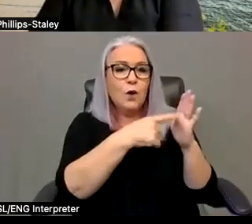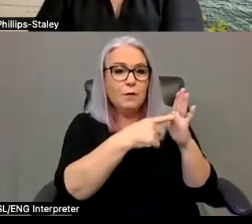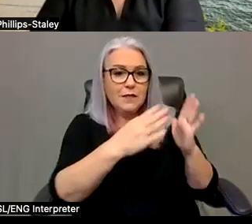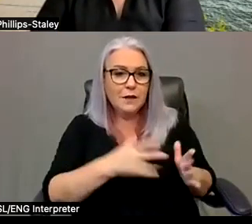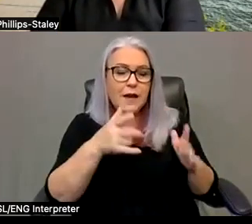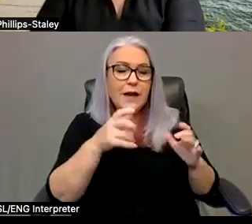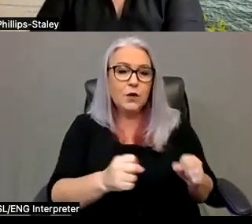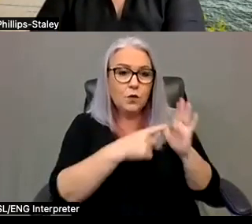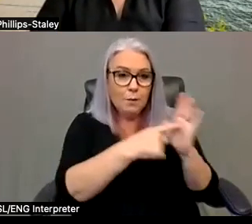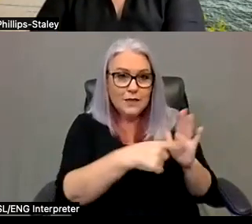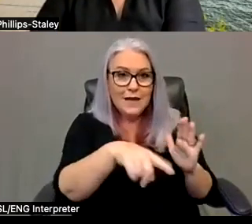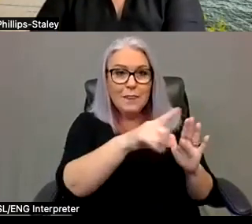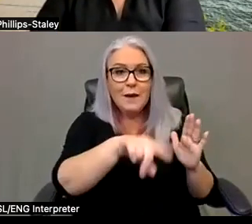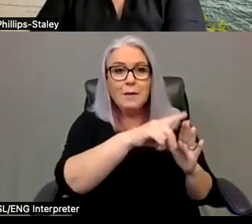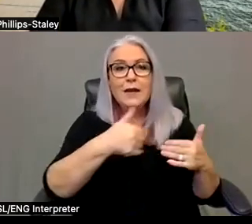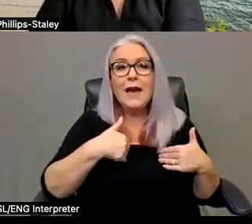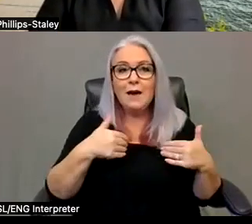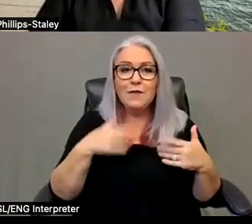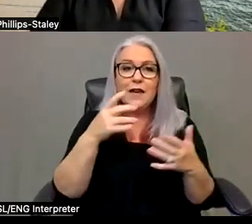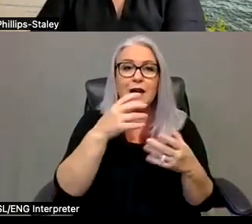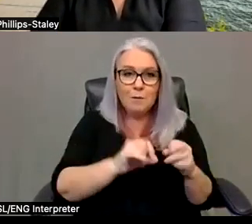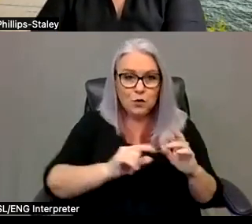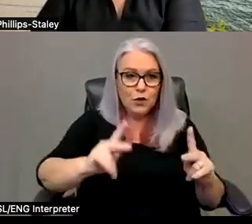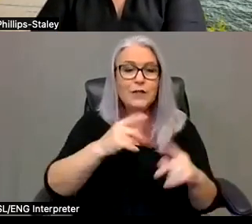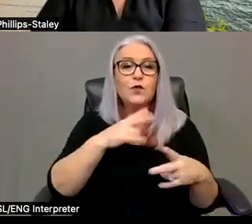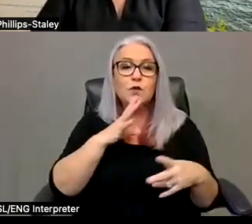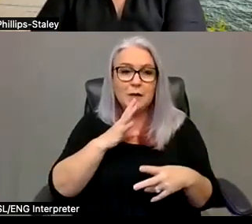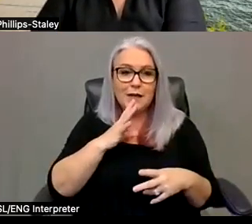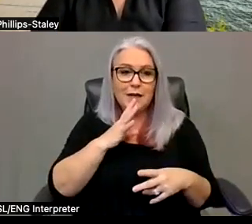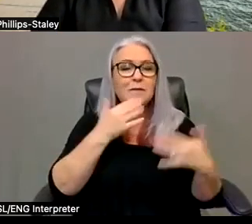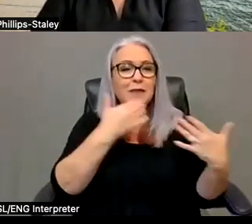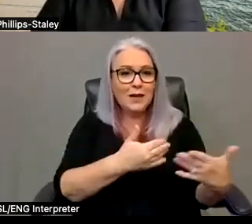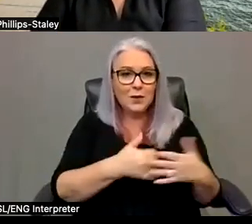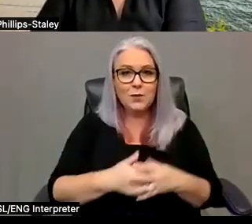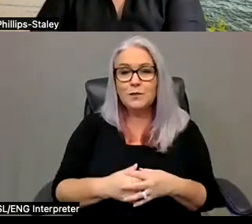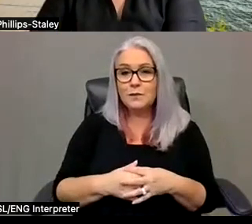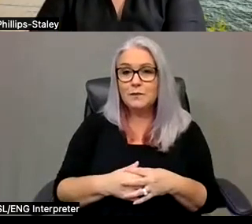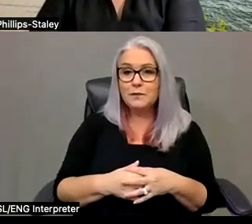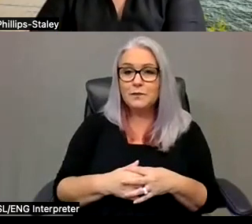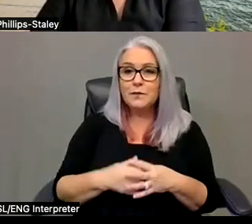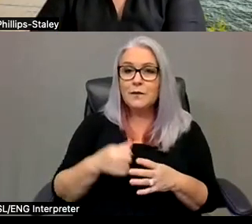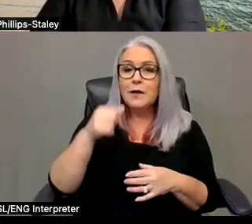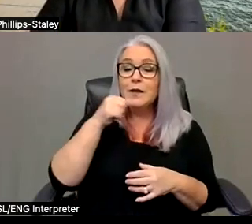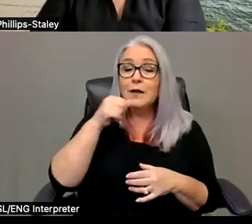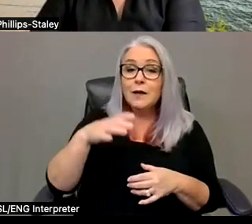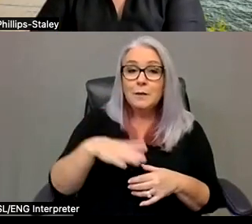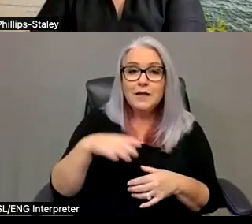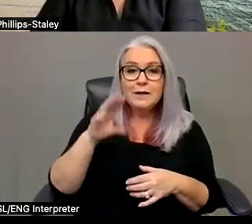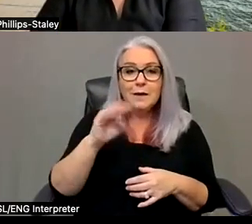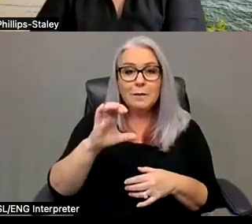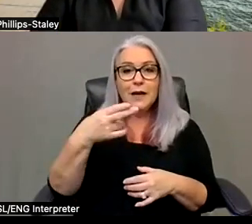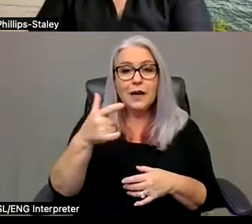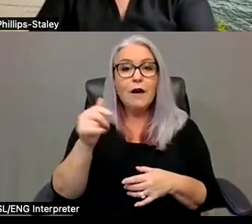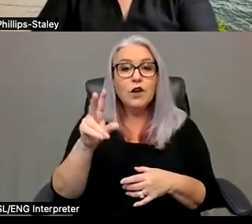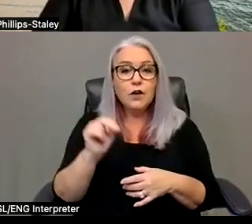represent them and allow them to have an opportunity to speak. Okay, So that's thank you. time. Ms. McGovern, you're next. Hi,